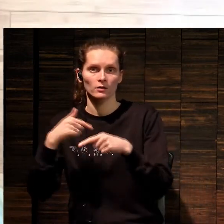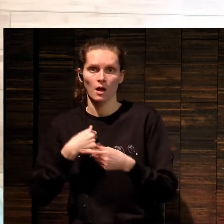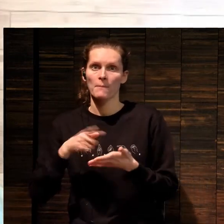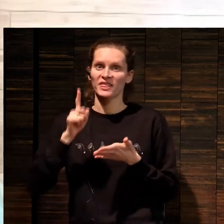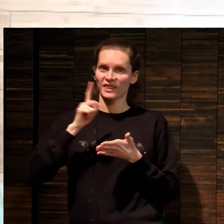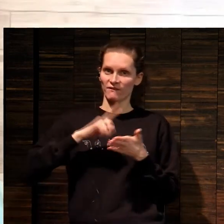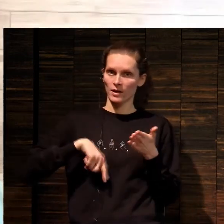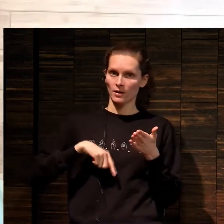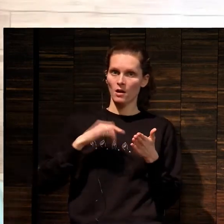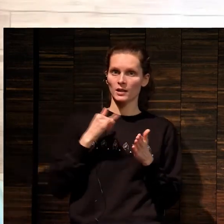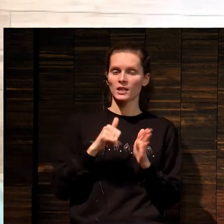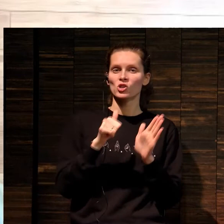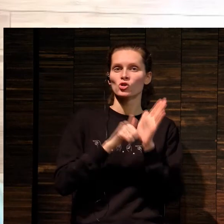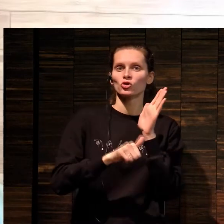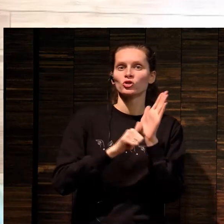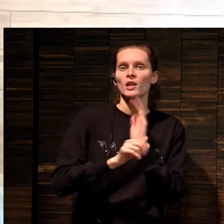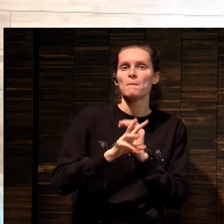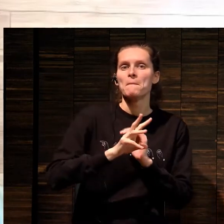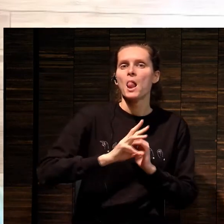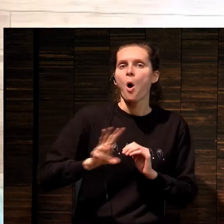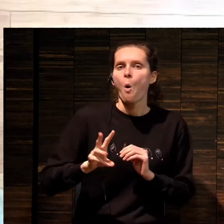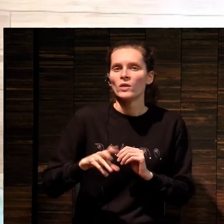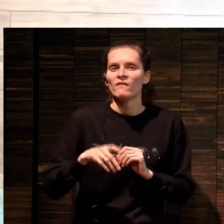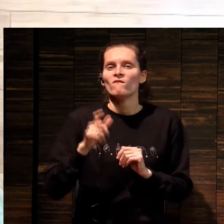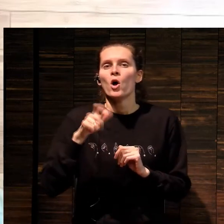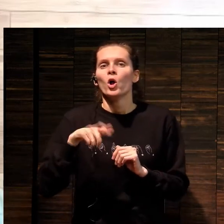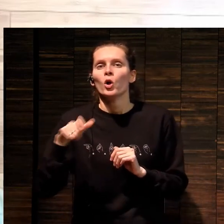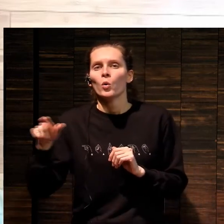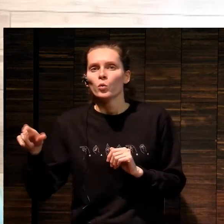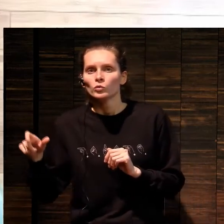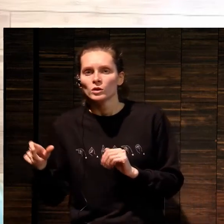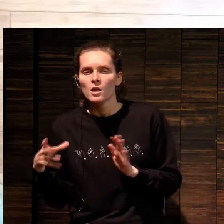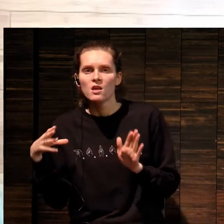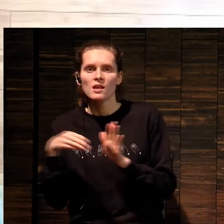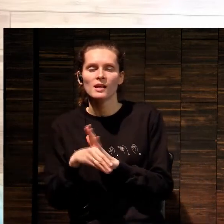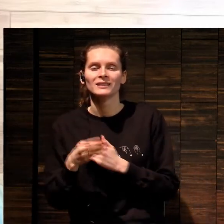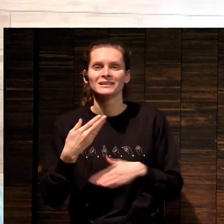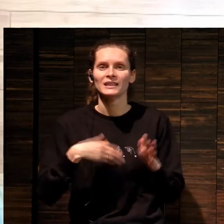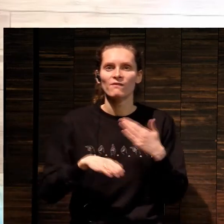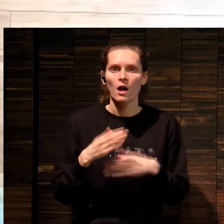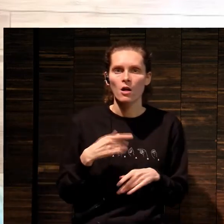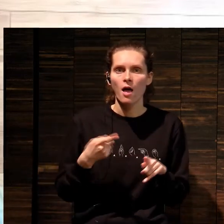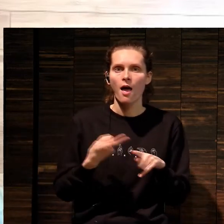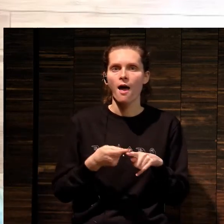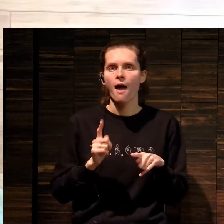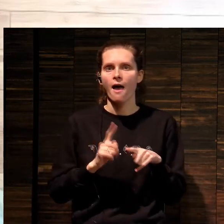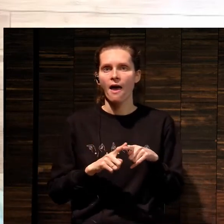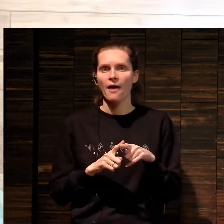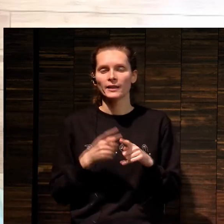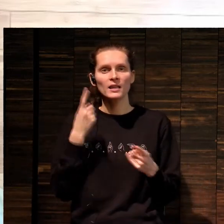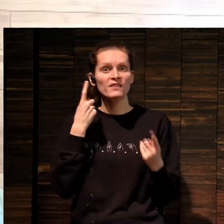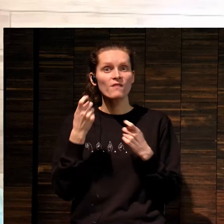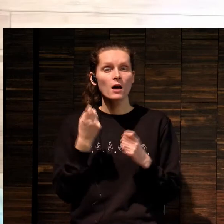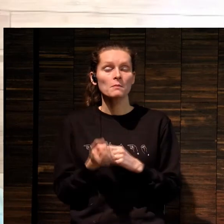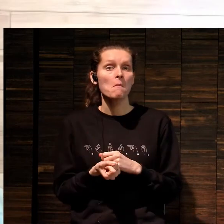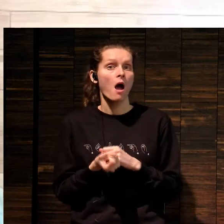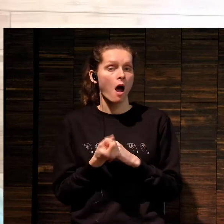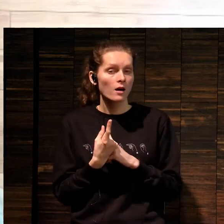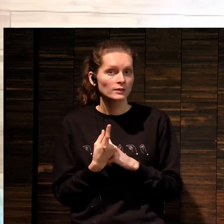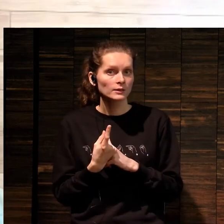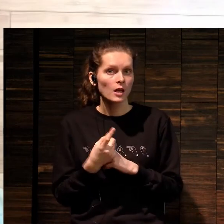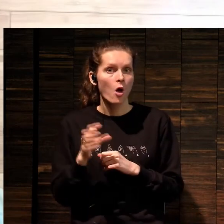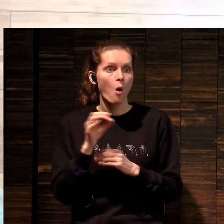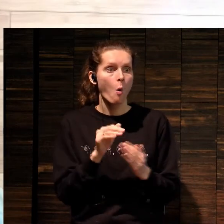on interactivity with the widget itself. So it's more of an estimate, but it's just due to interaction with the widget